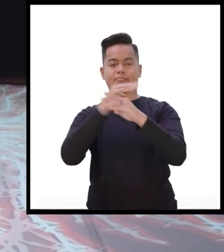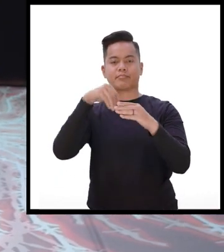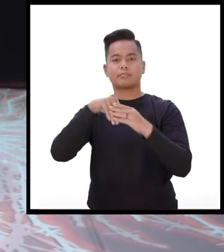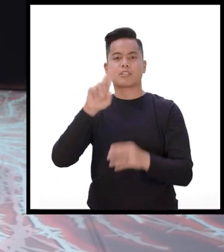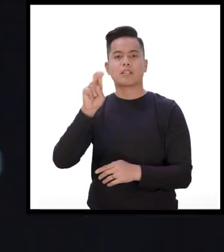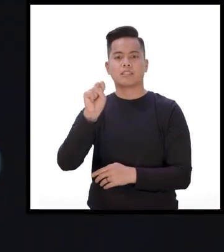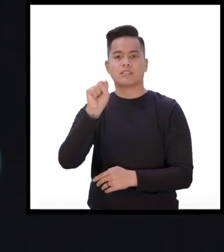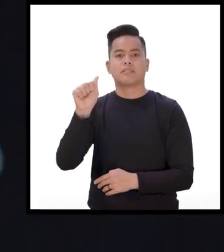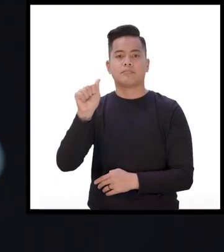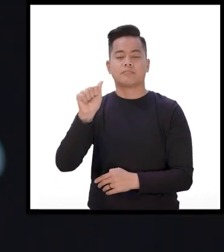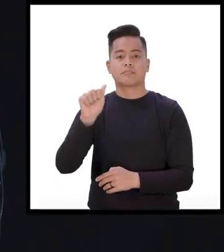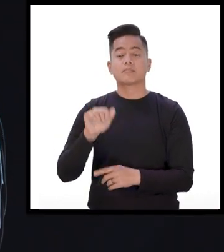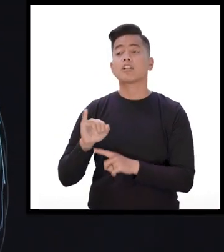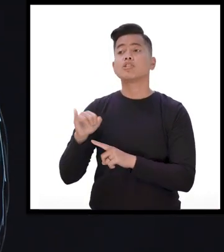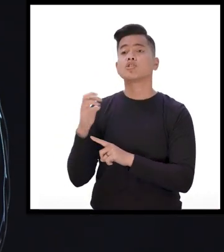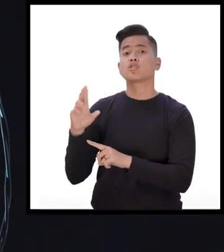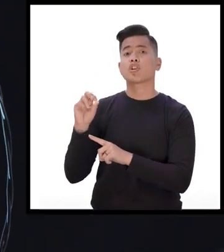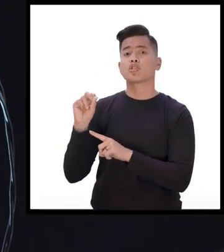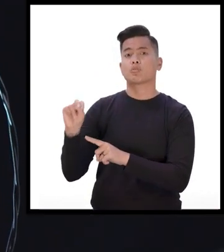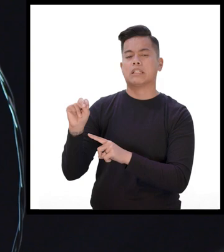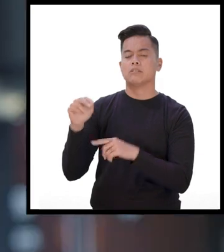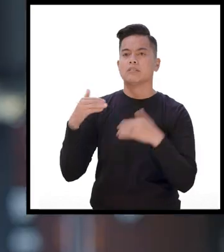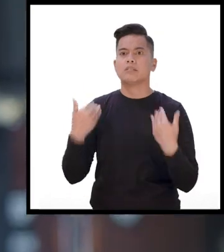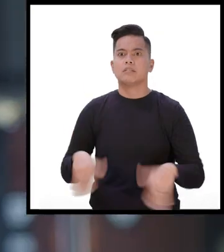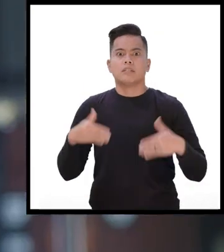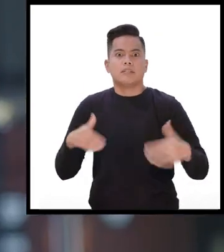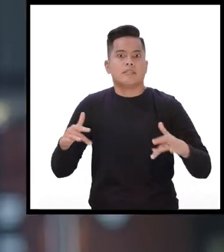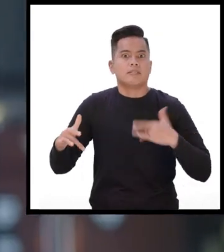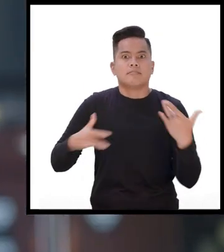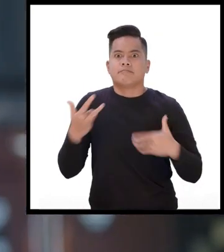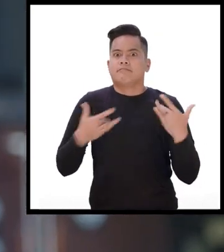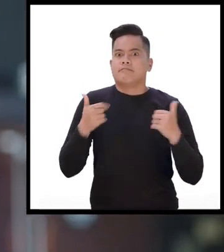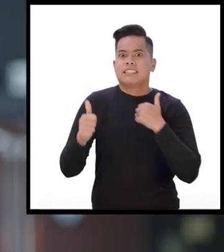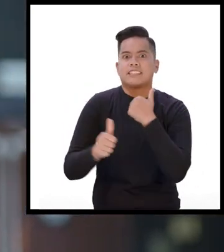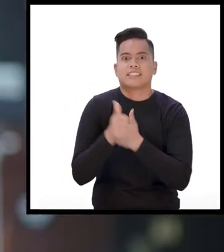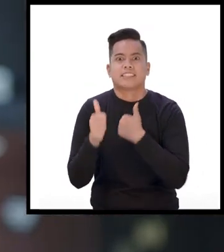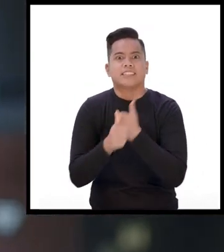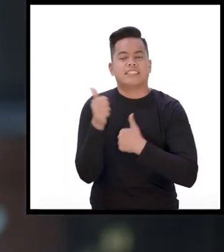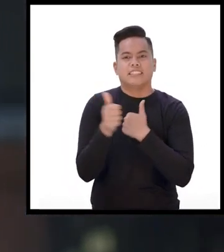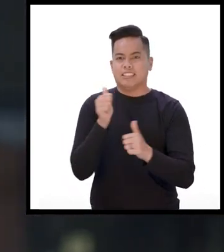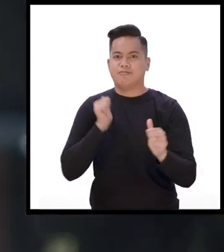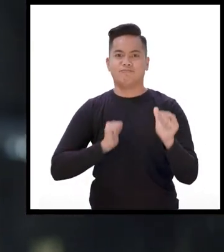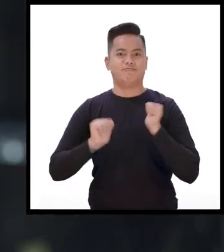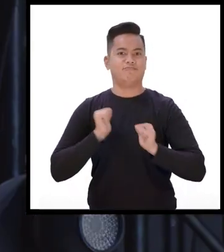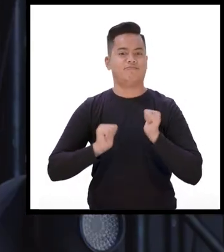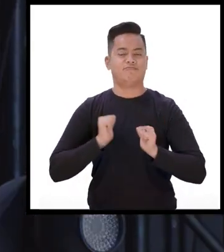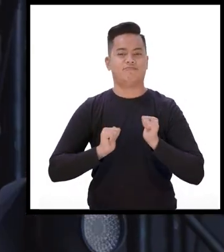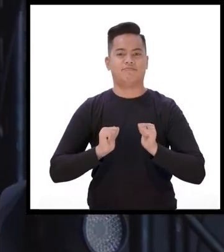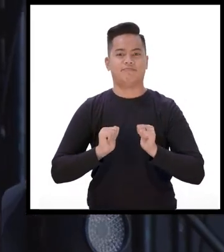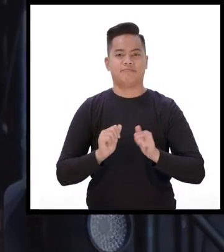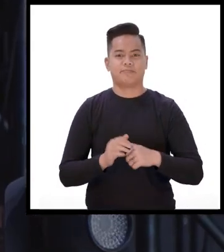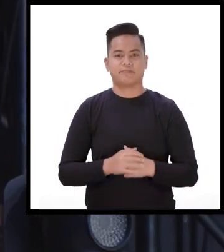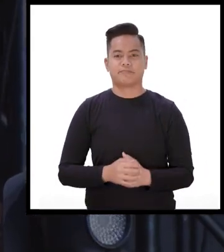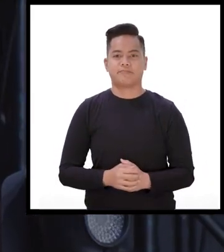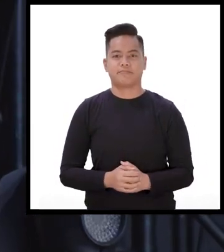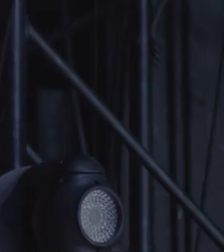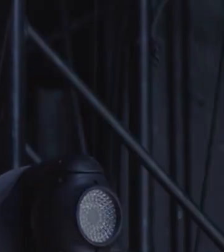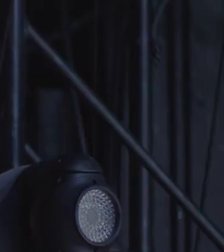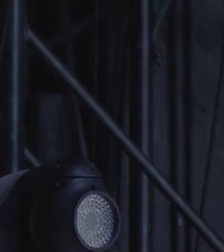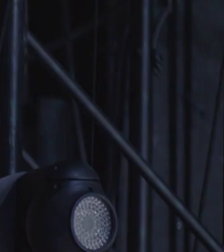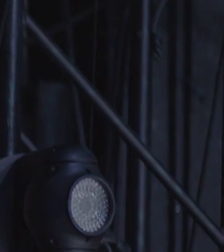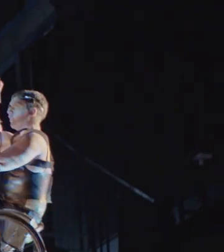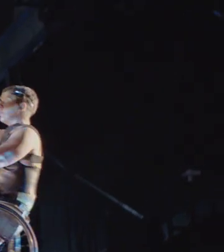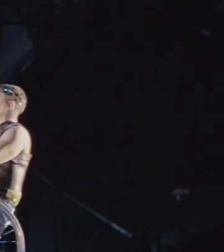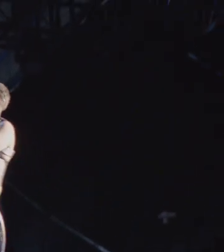United States. It is a heightened, dangerous, exciting work. Jerron Herman, dancer, Kinetic Light.